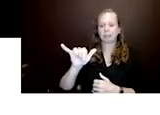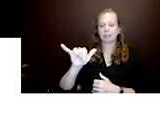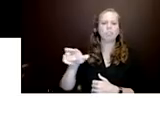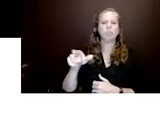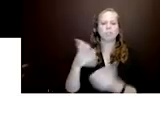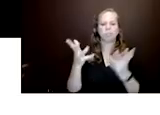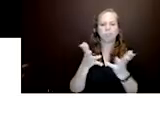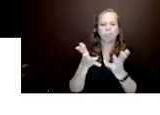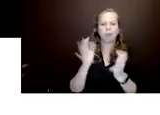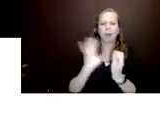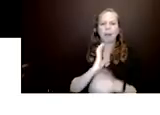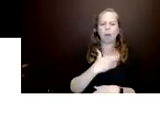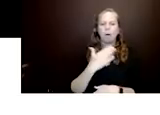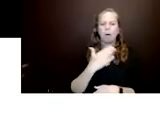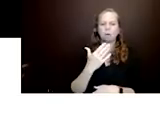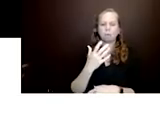Q&A.